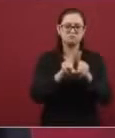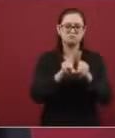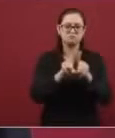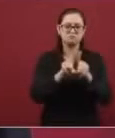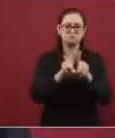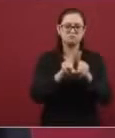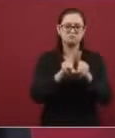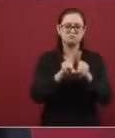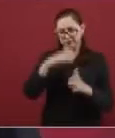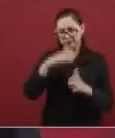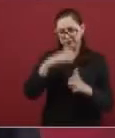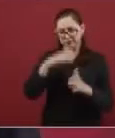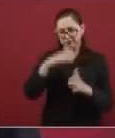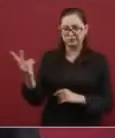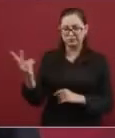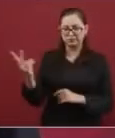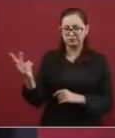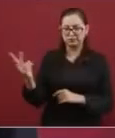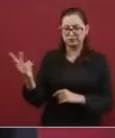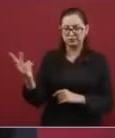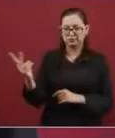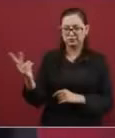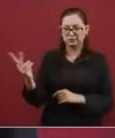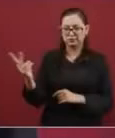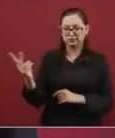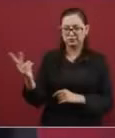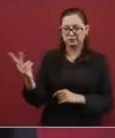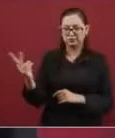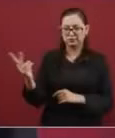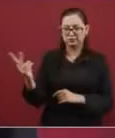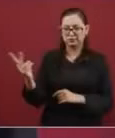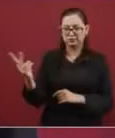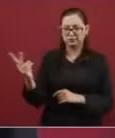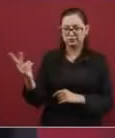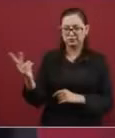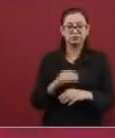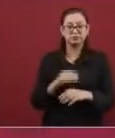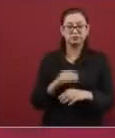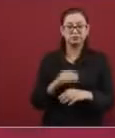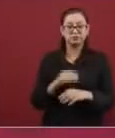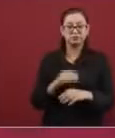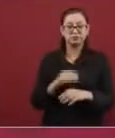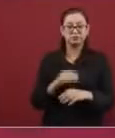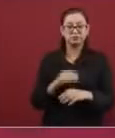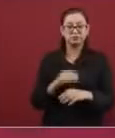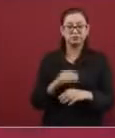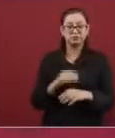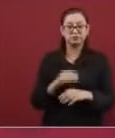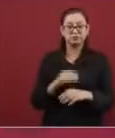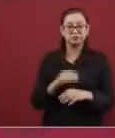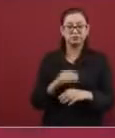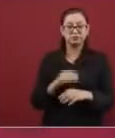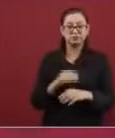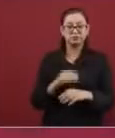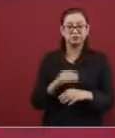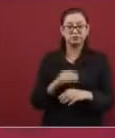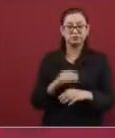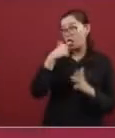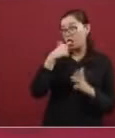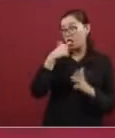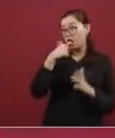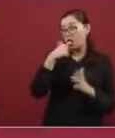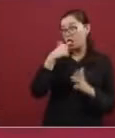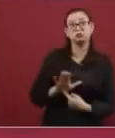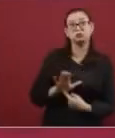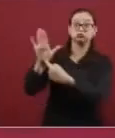and for the Pope. Now, if they decide they want to